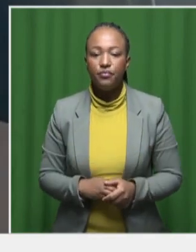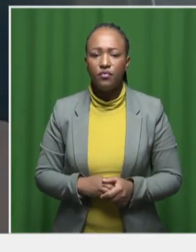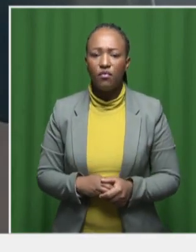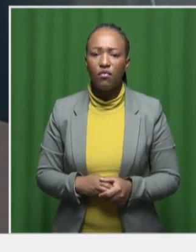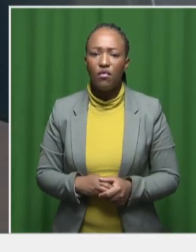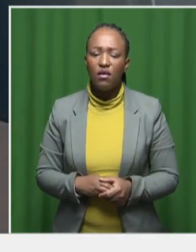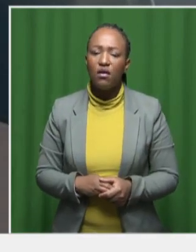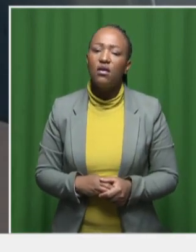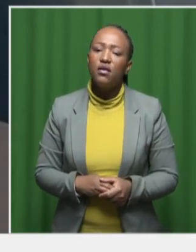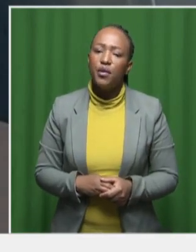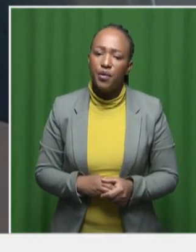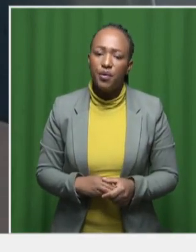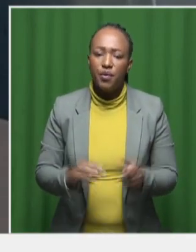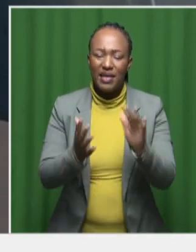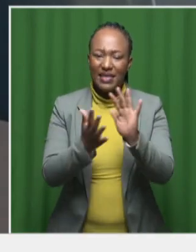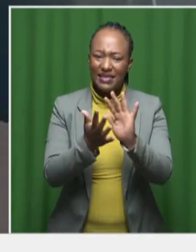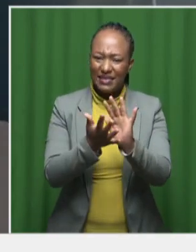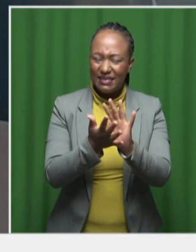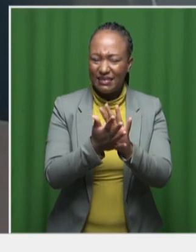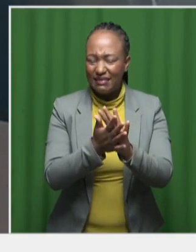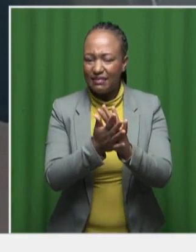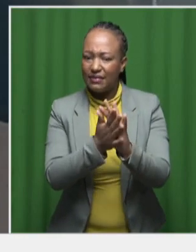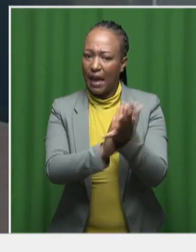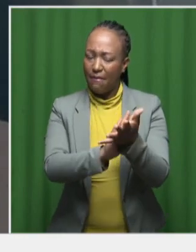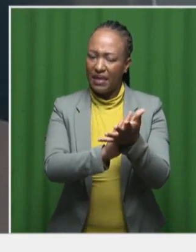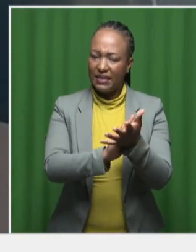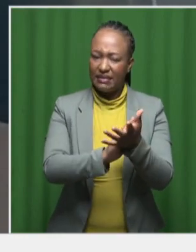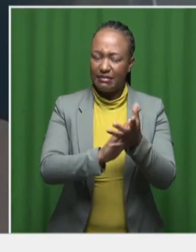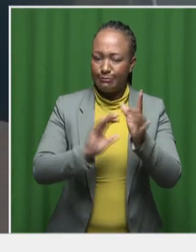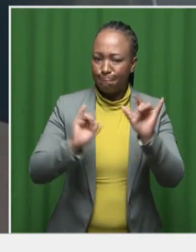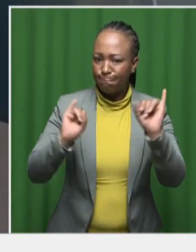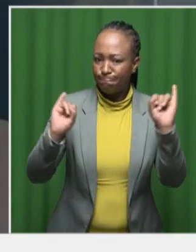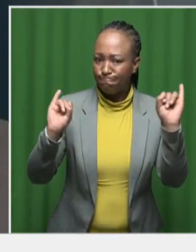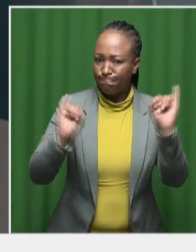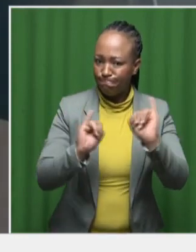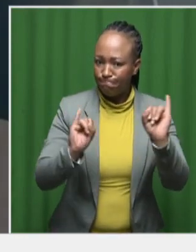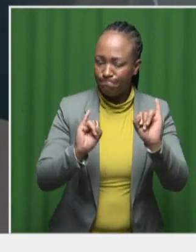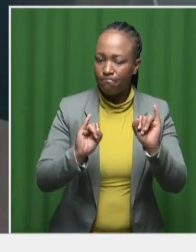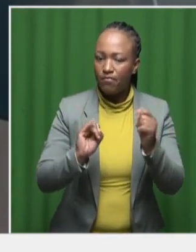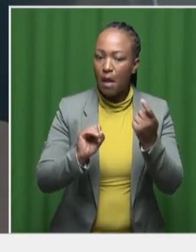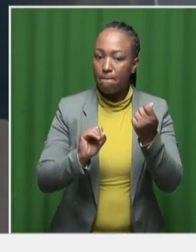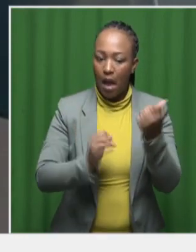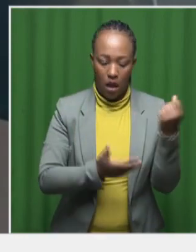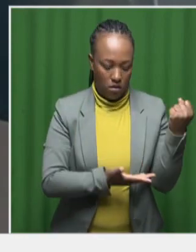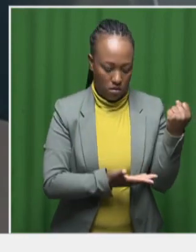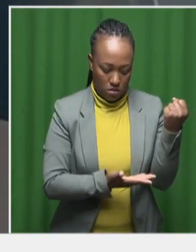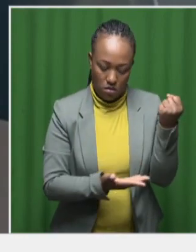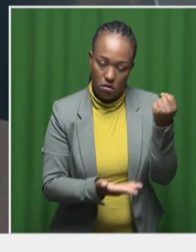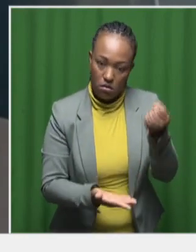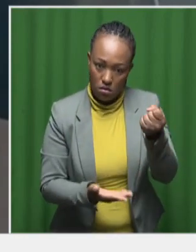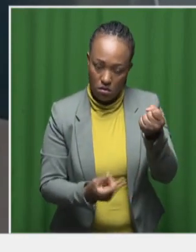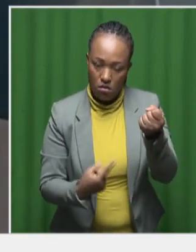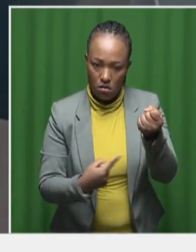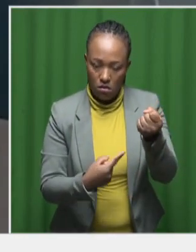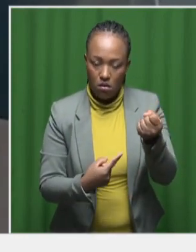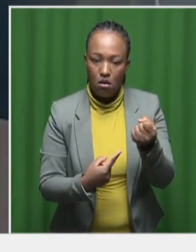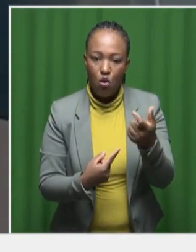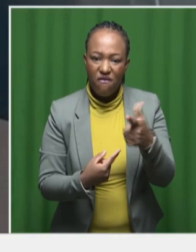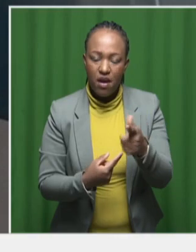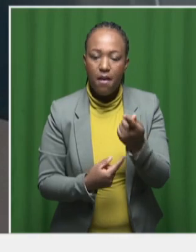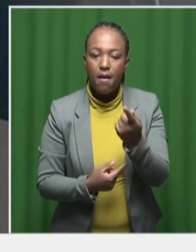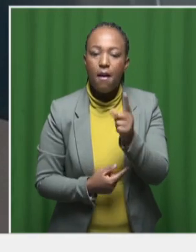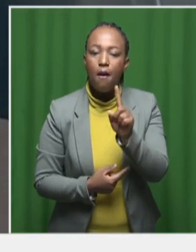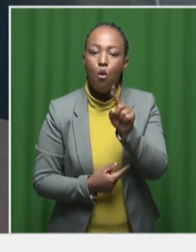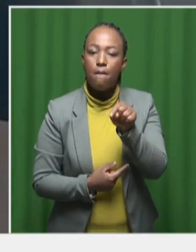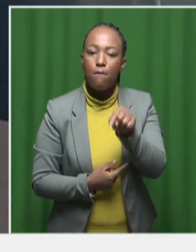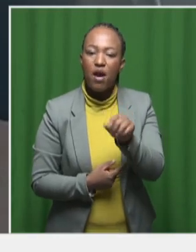the magnitude of damages and the money that we allocated, it is only now that we have just received 1.5 billion